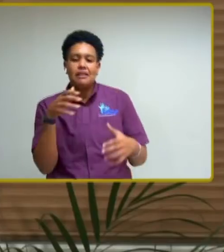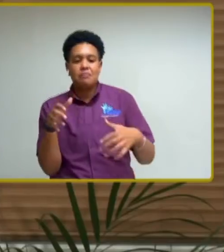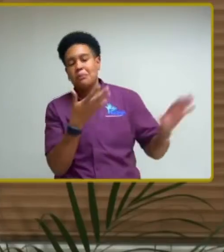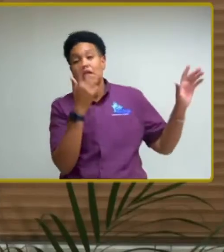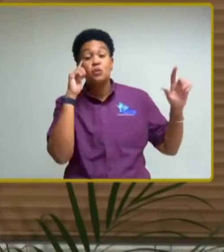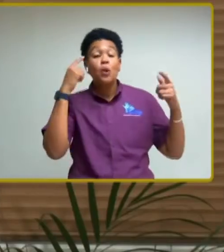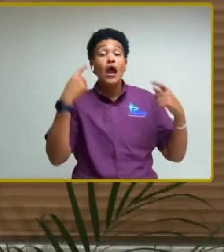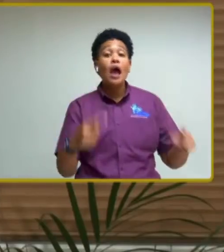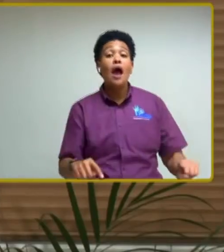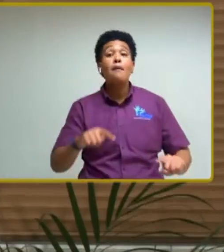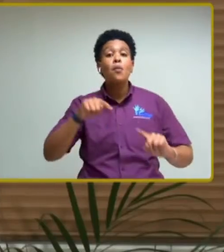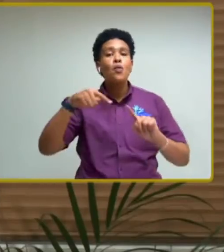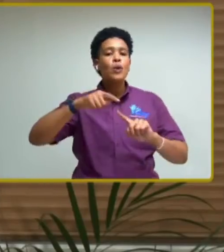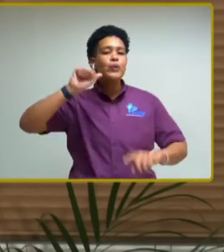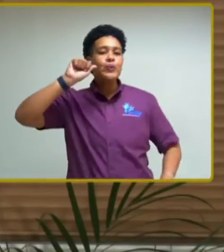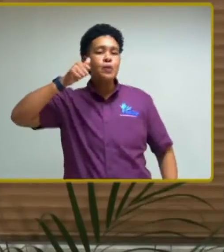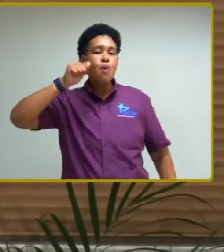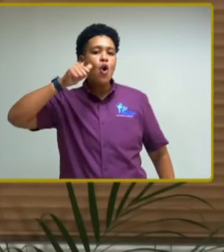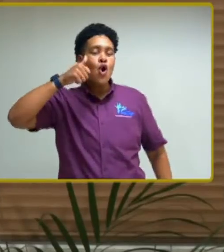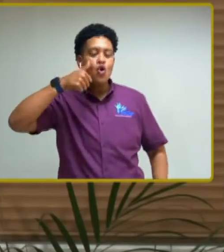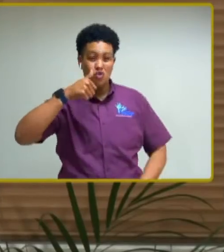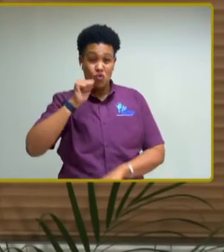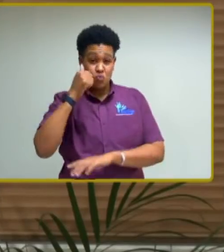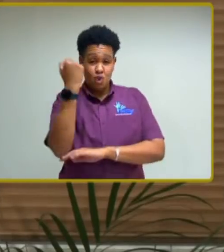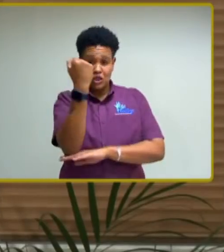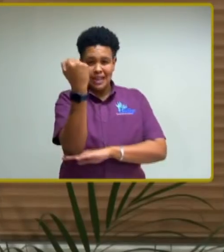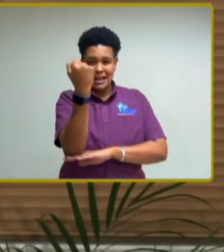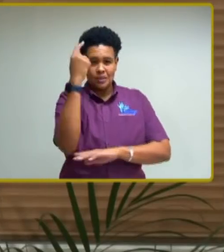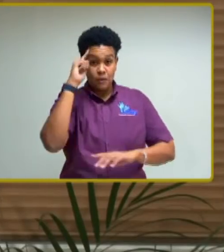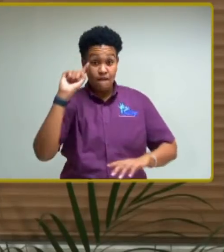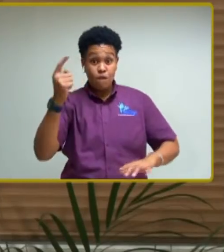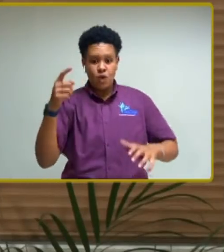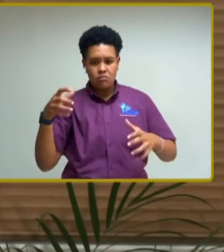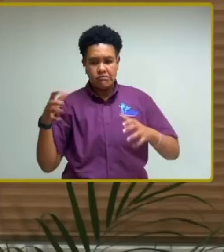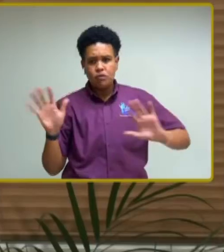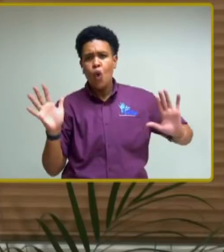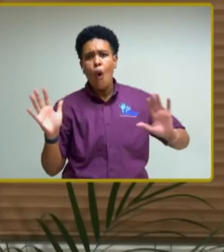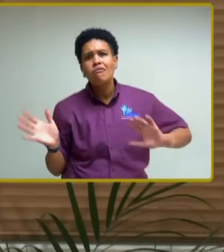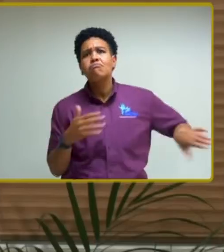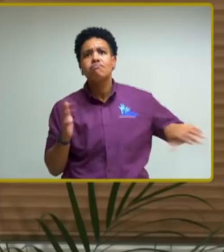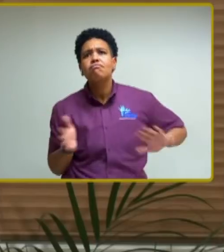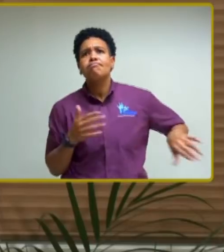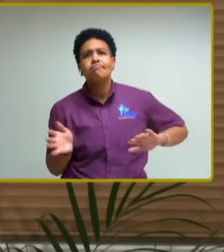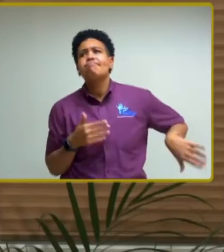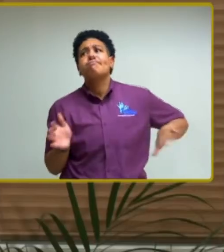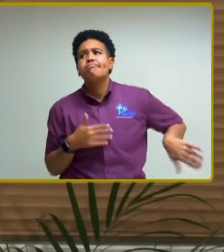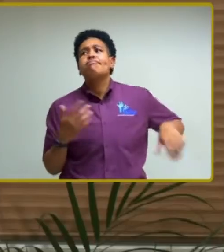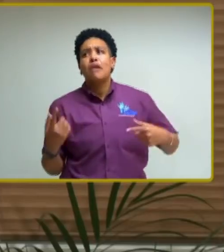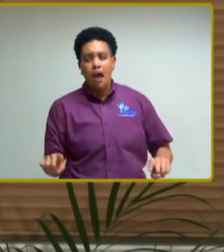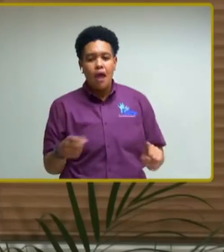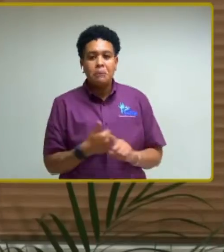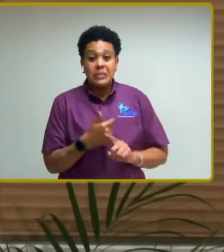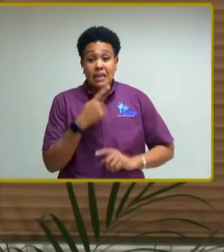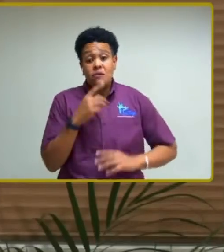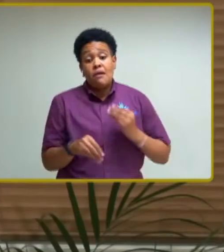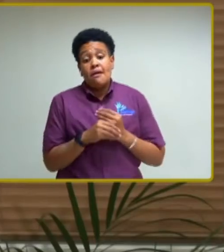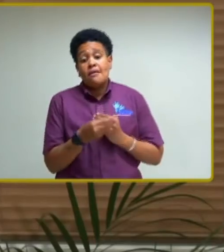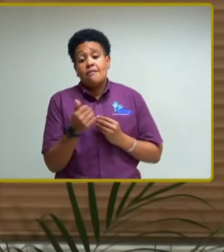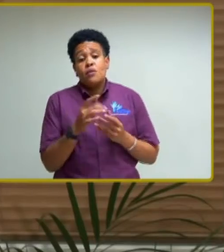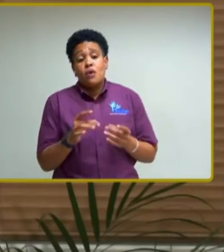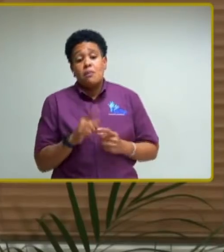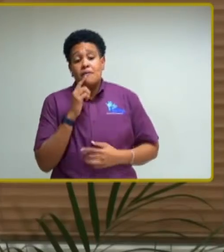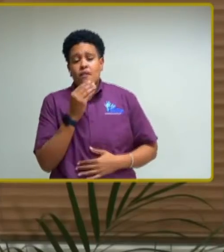will happen tomorrow. That's tomorrow, Saturday. And to add a few comments about the upcoming